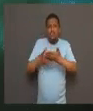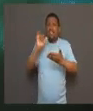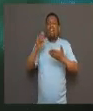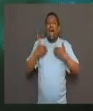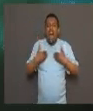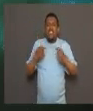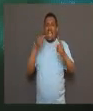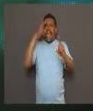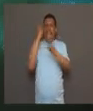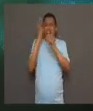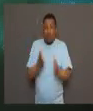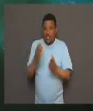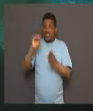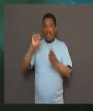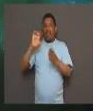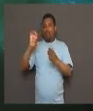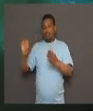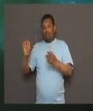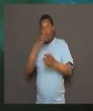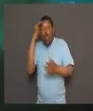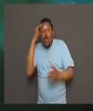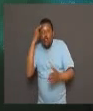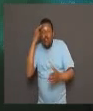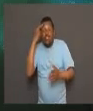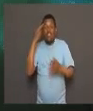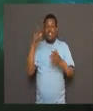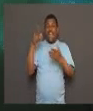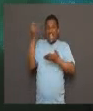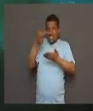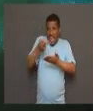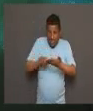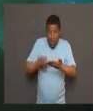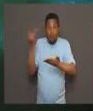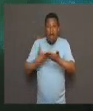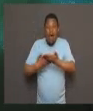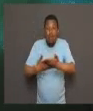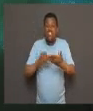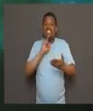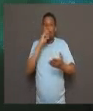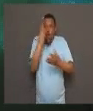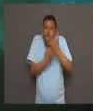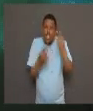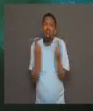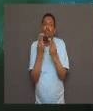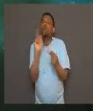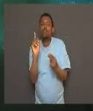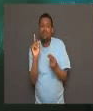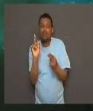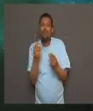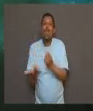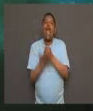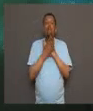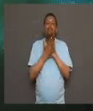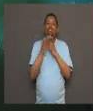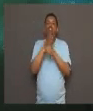an accurate scale because the sketch map is only used to help